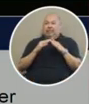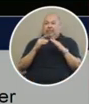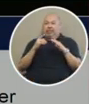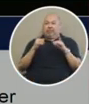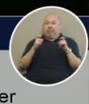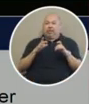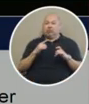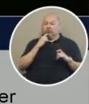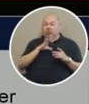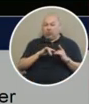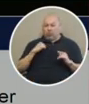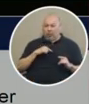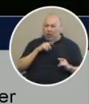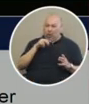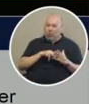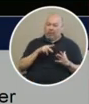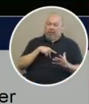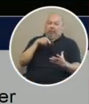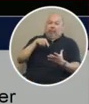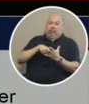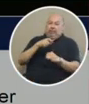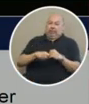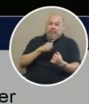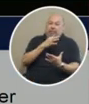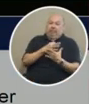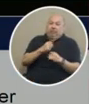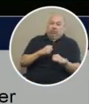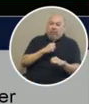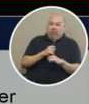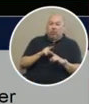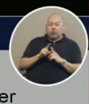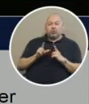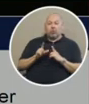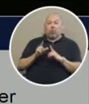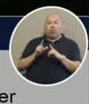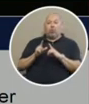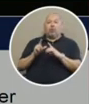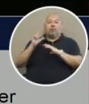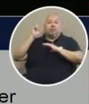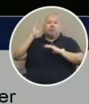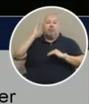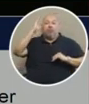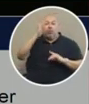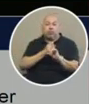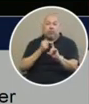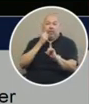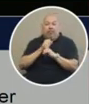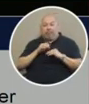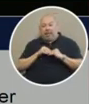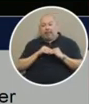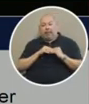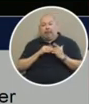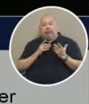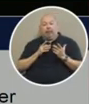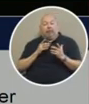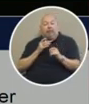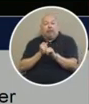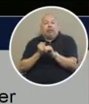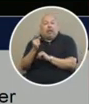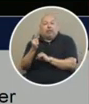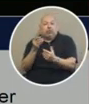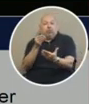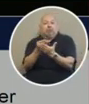mentioned, not only are we looking at this fiscal year, but also looking at the long-term impacts to this upcoming budget year as well.